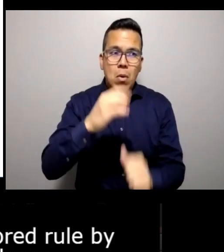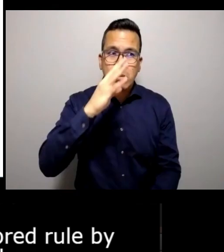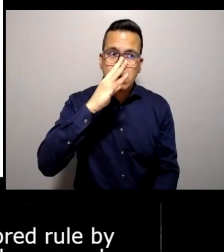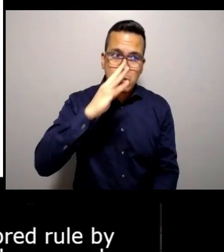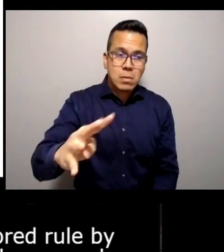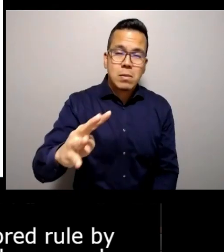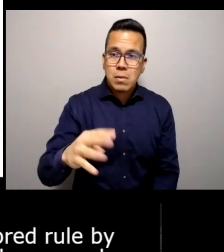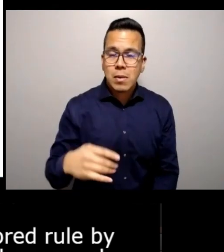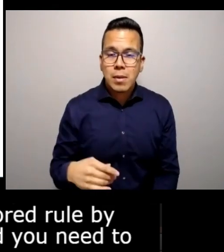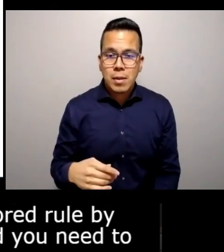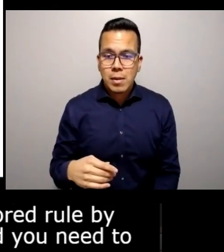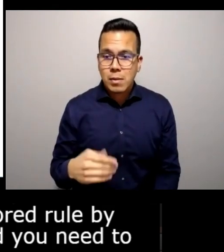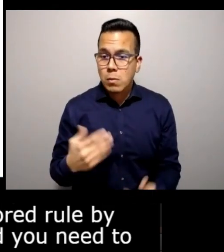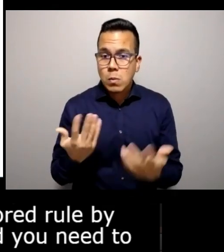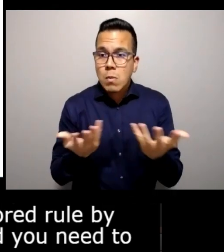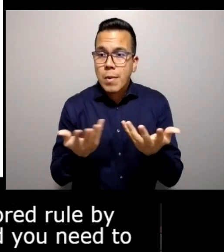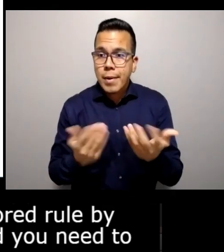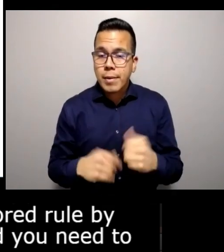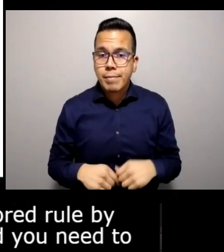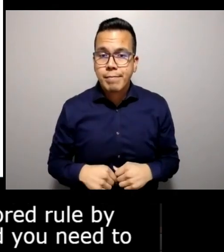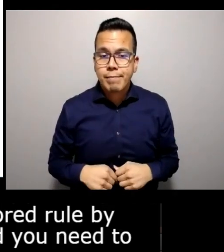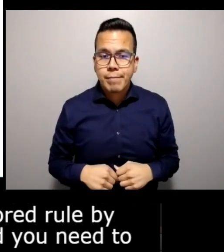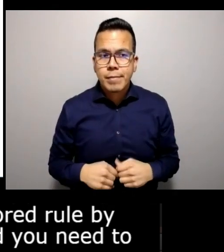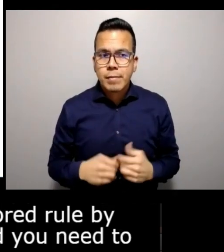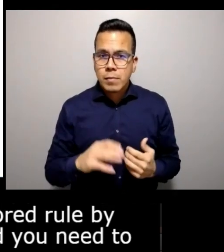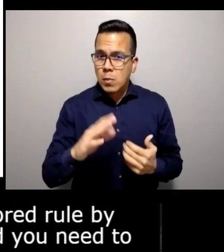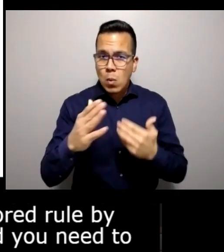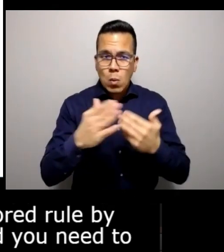each platform that you're on.